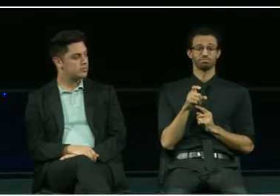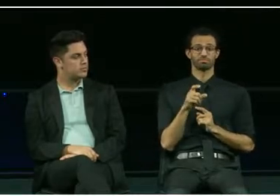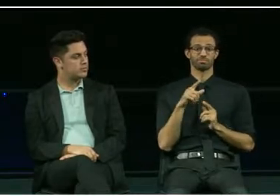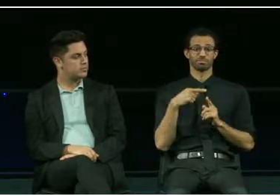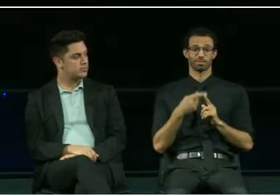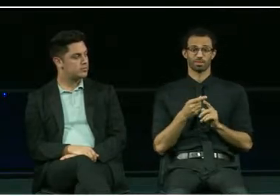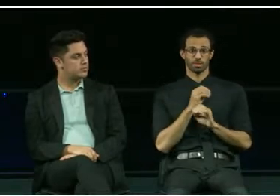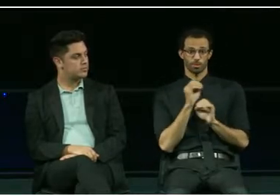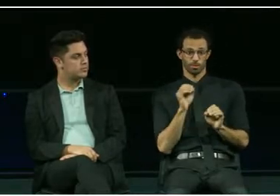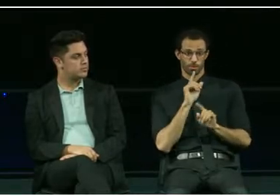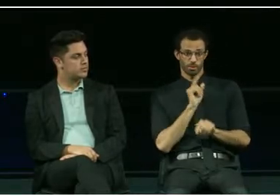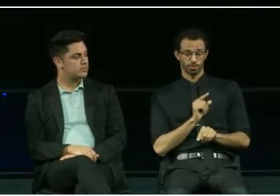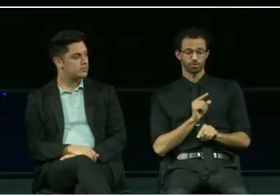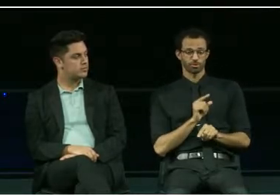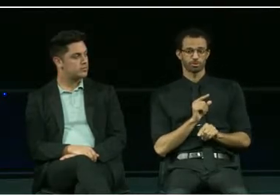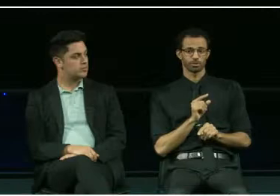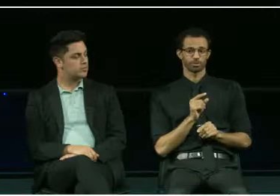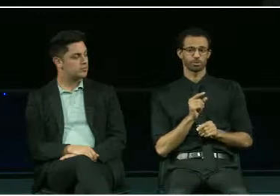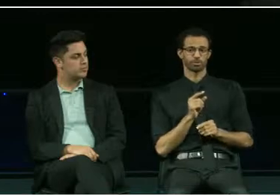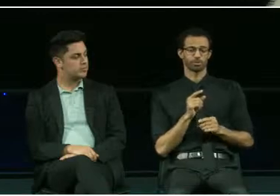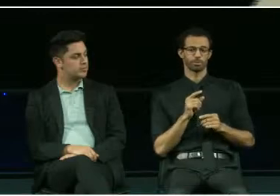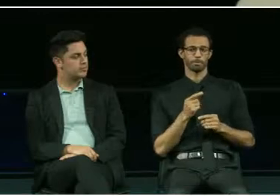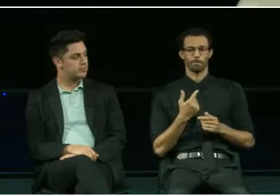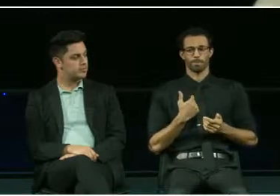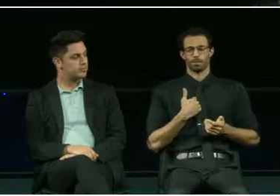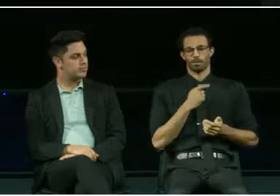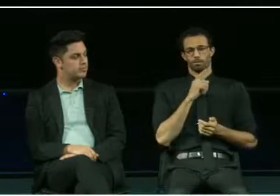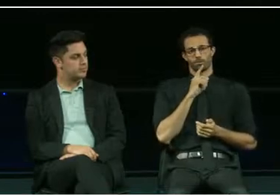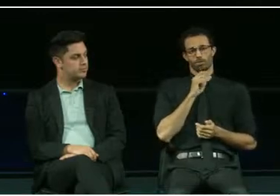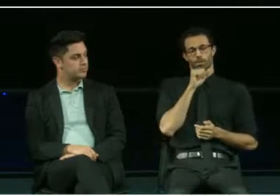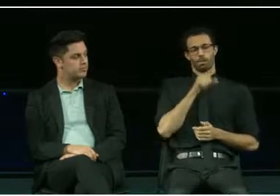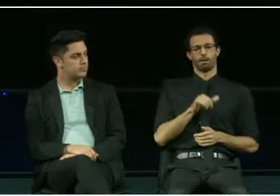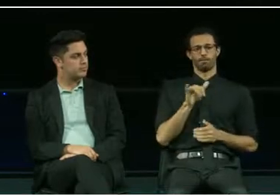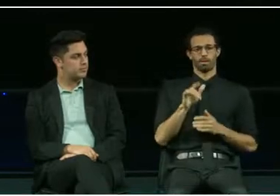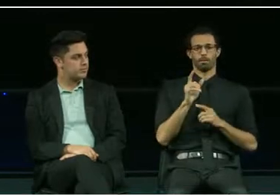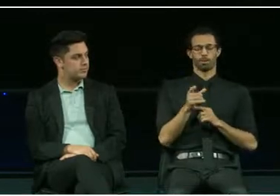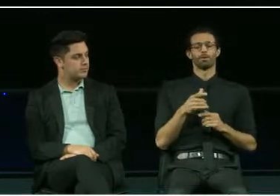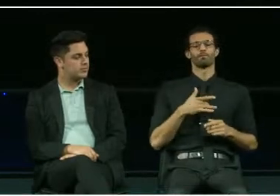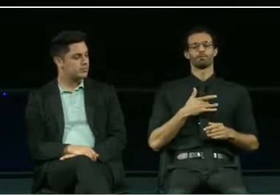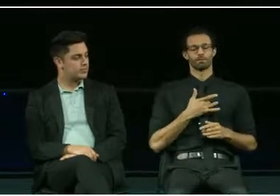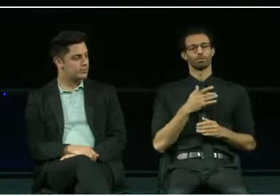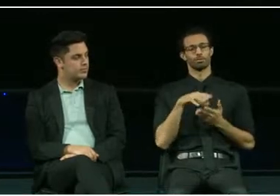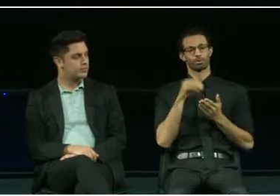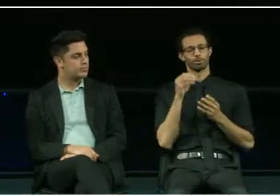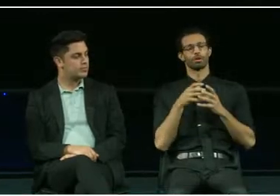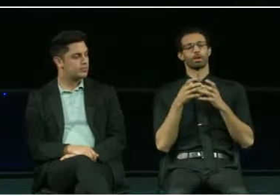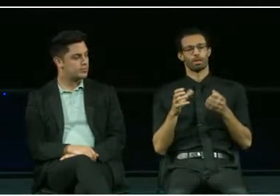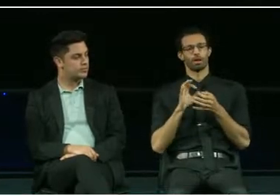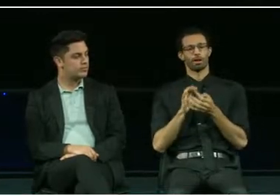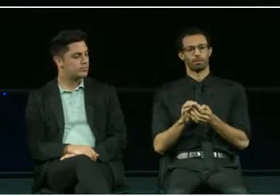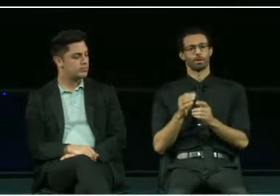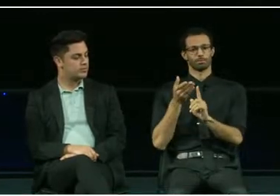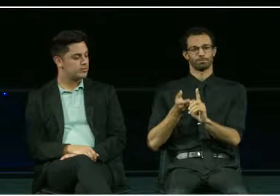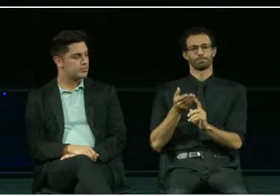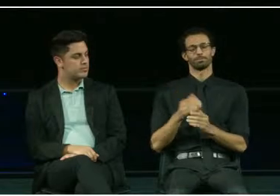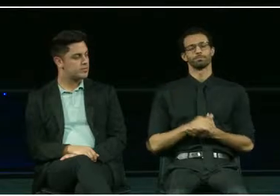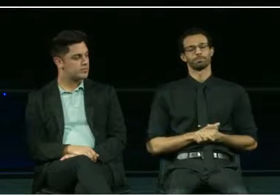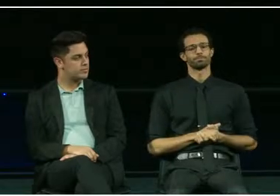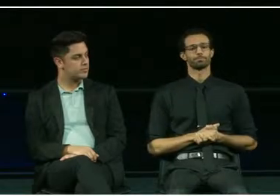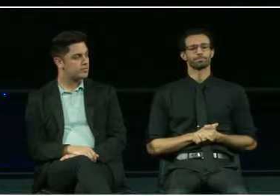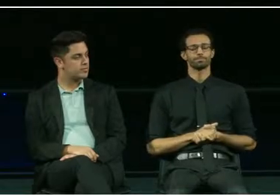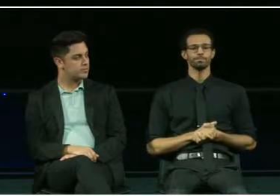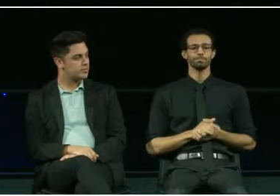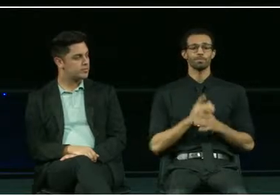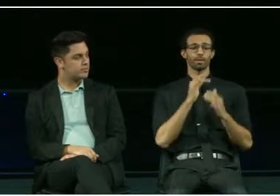it. But it's this, I love that moment because I feel like you learn a lot about him. So the